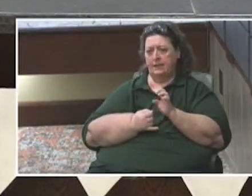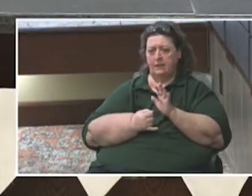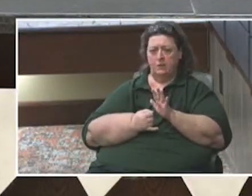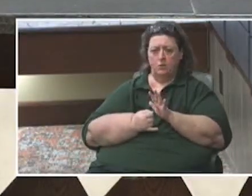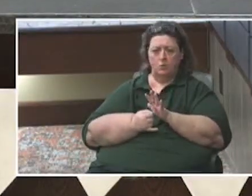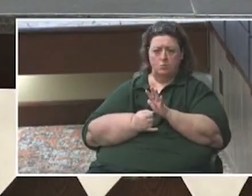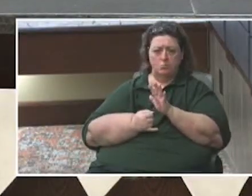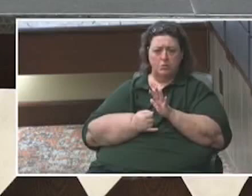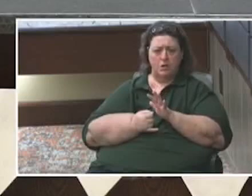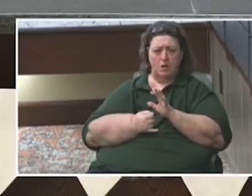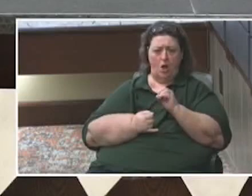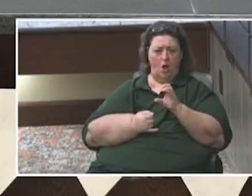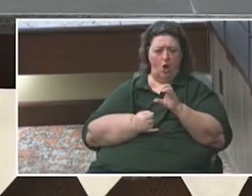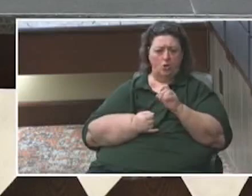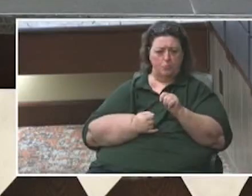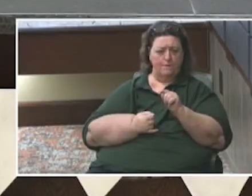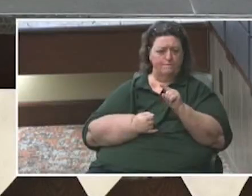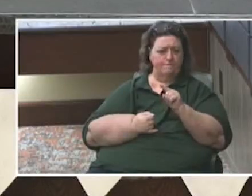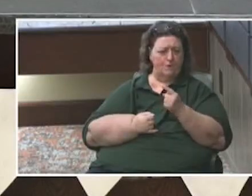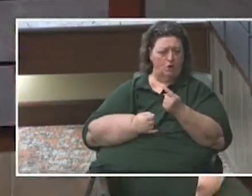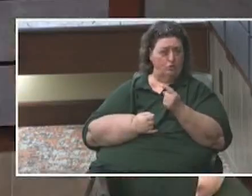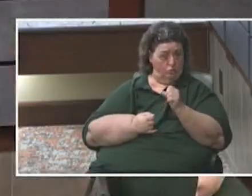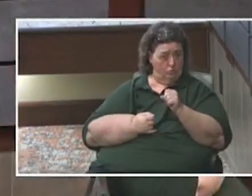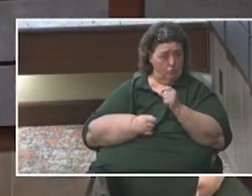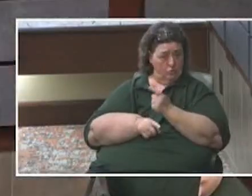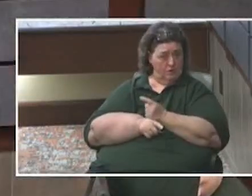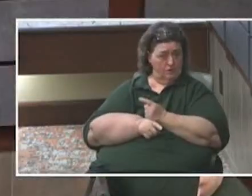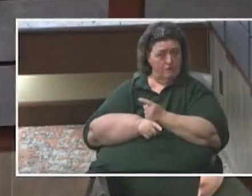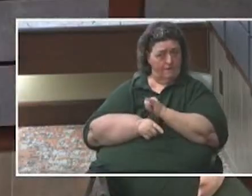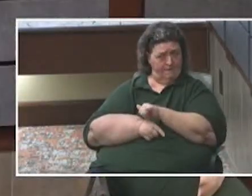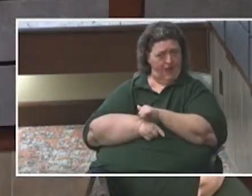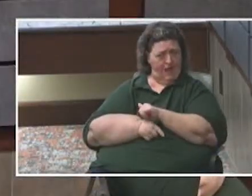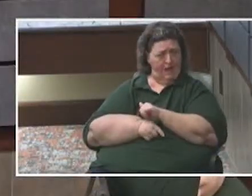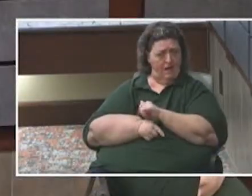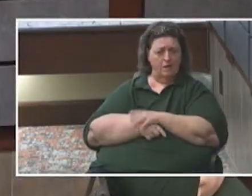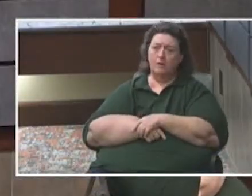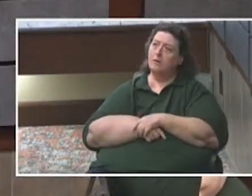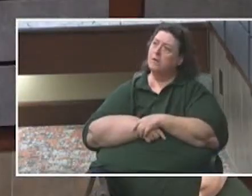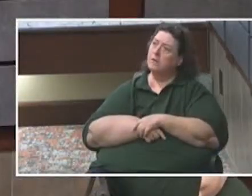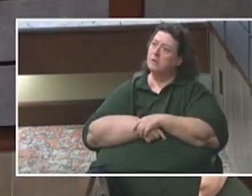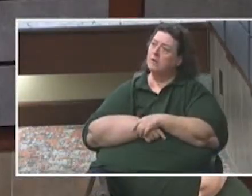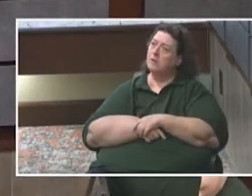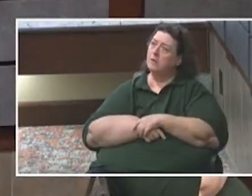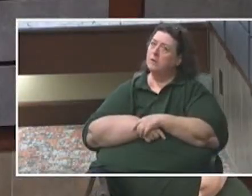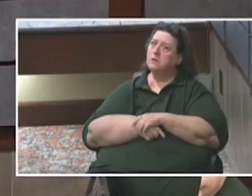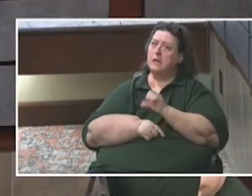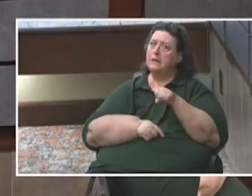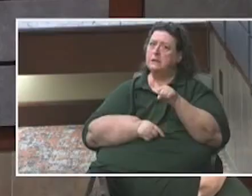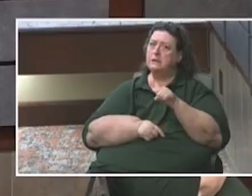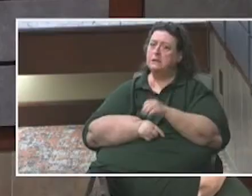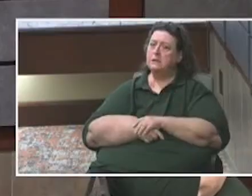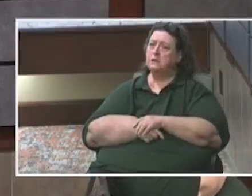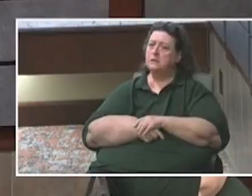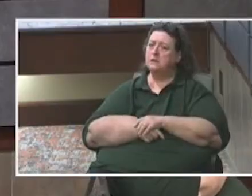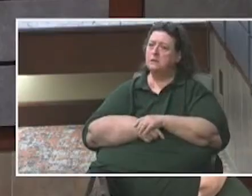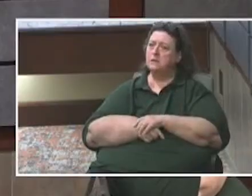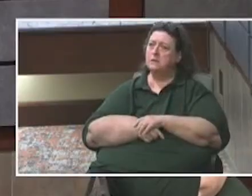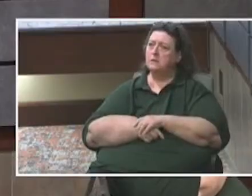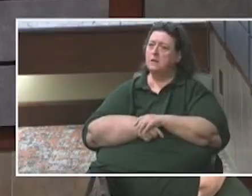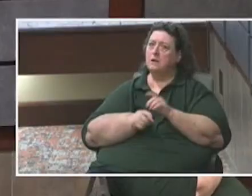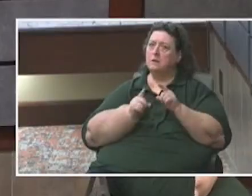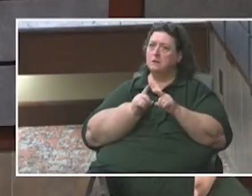4th quarter. By October 1, yes, sir. Good. That one's sort of, it's visible, and it's visible in a lot of ways,